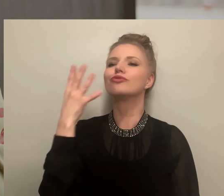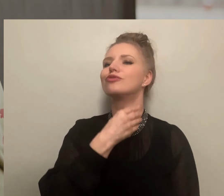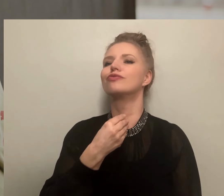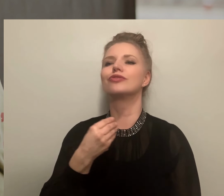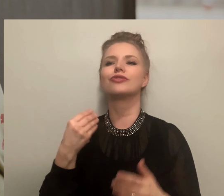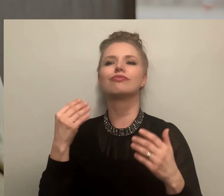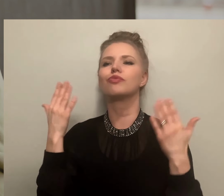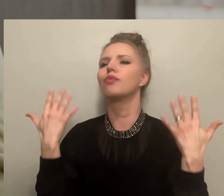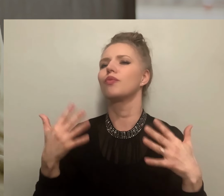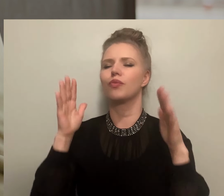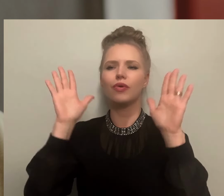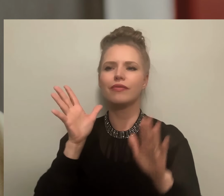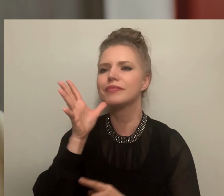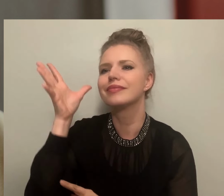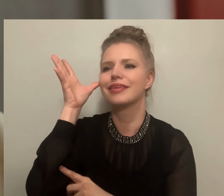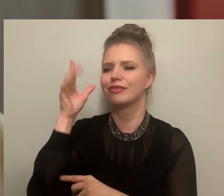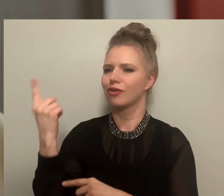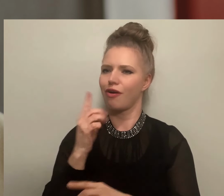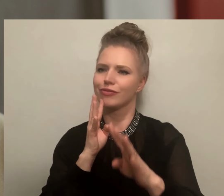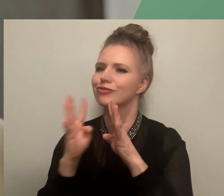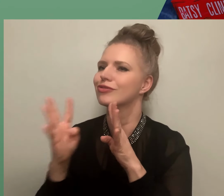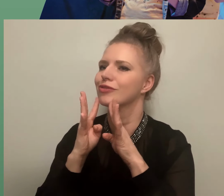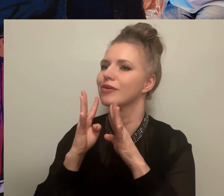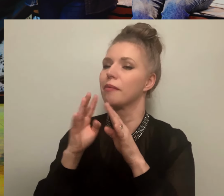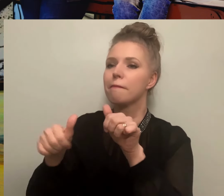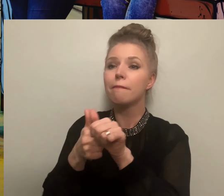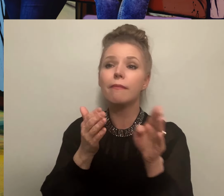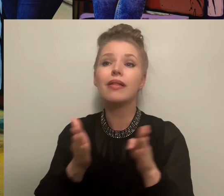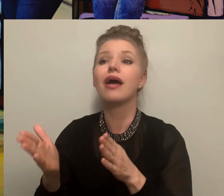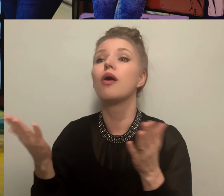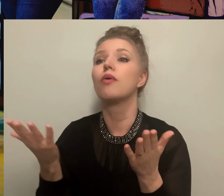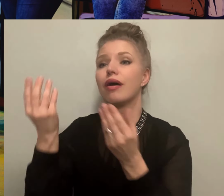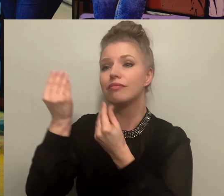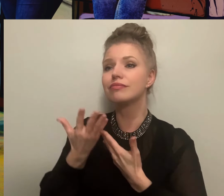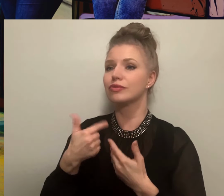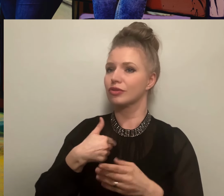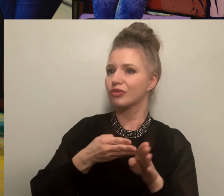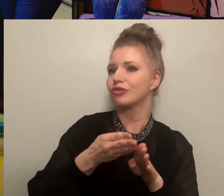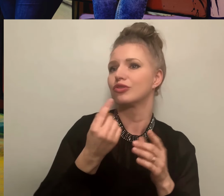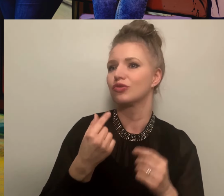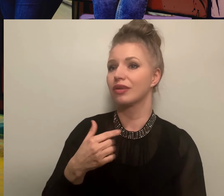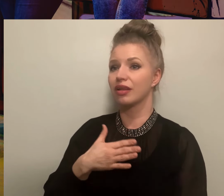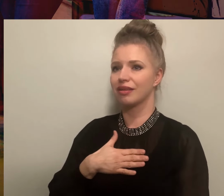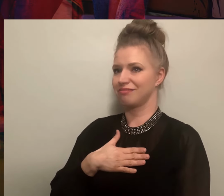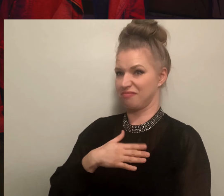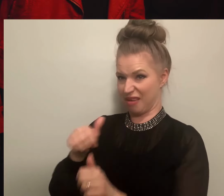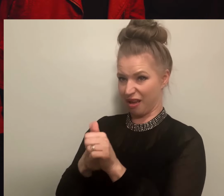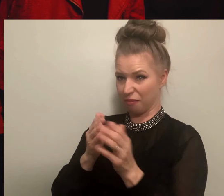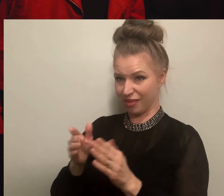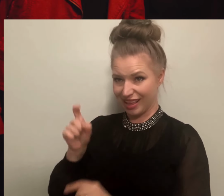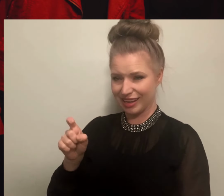always were talking about me having a backup plan, but it got to a point that I like, I don't need a backup plan. I have a really awesome career, and I keep working in theatre,